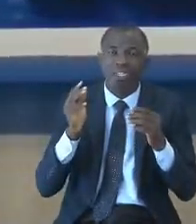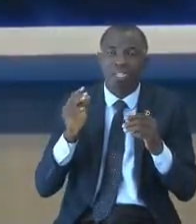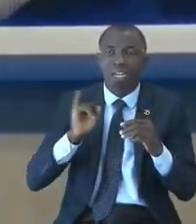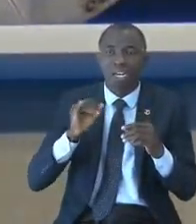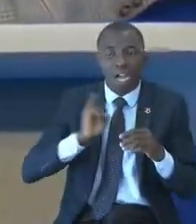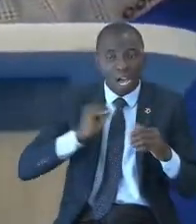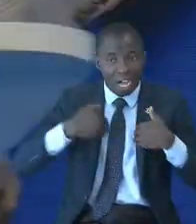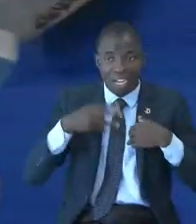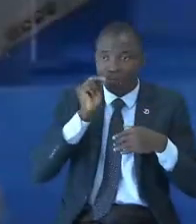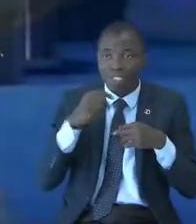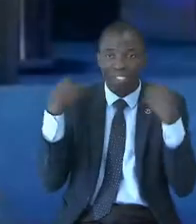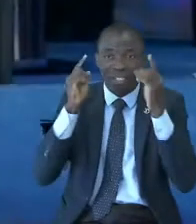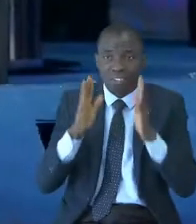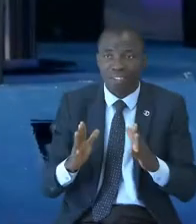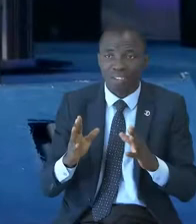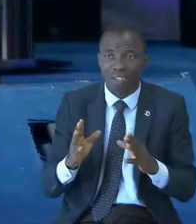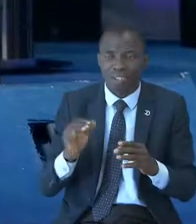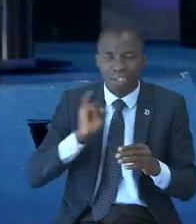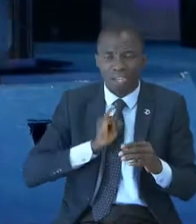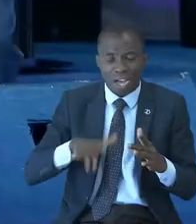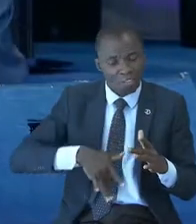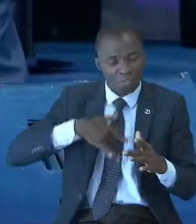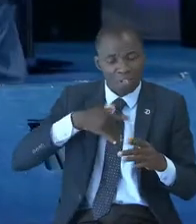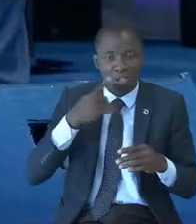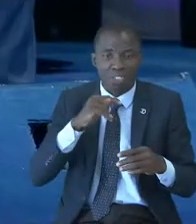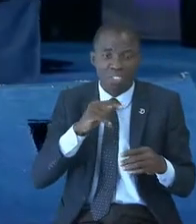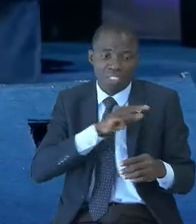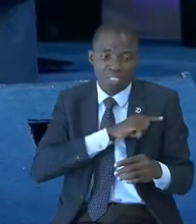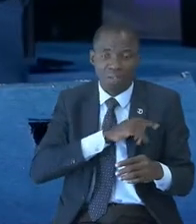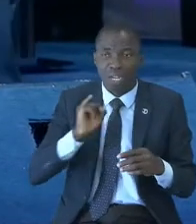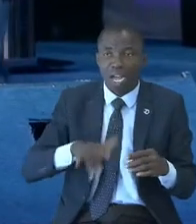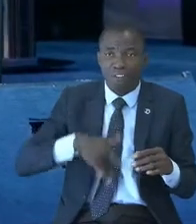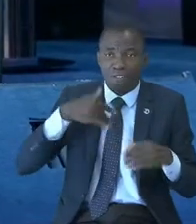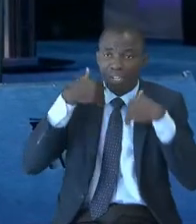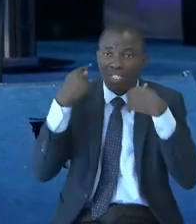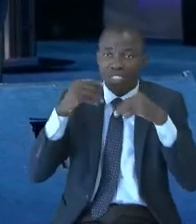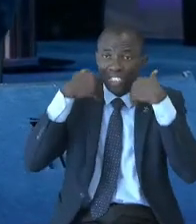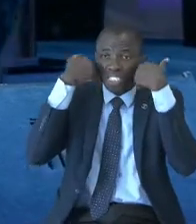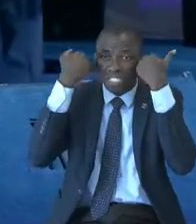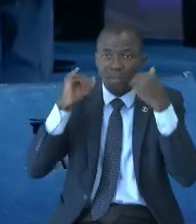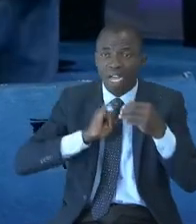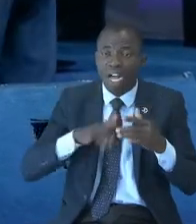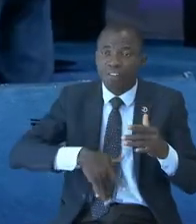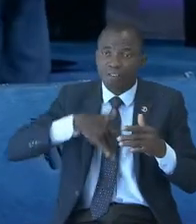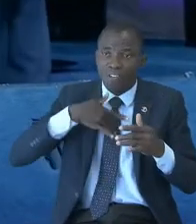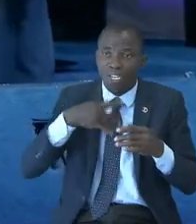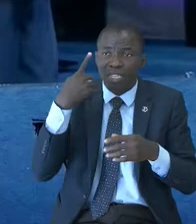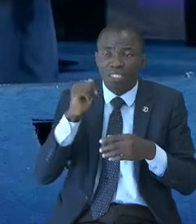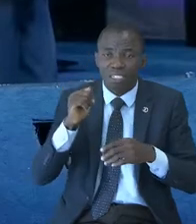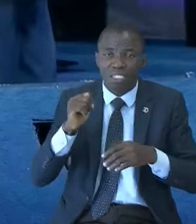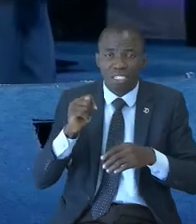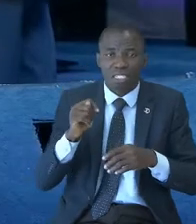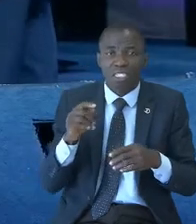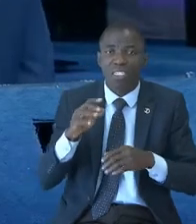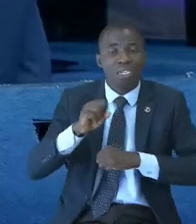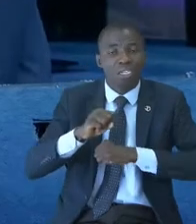a transgressor. I felt the guilt. I felt the shame. I felt the oppressing